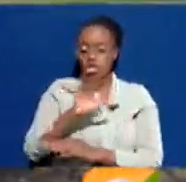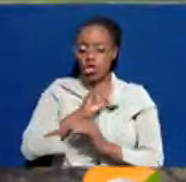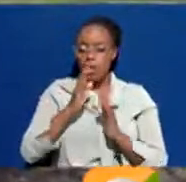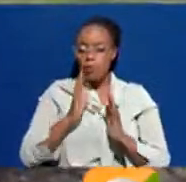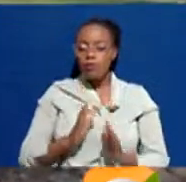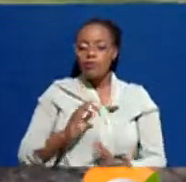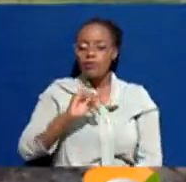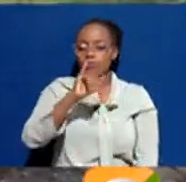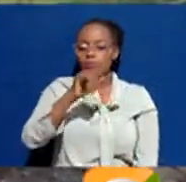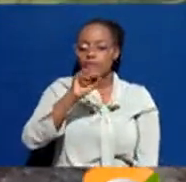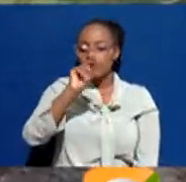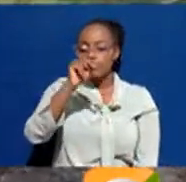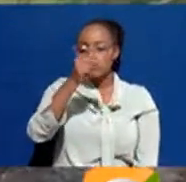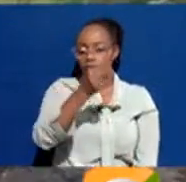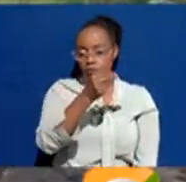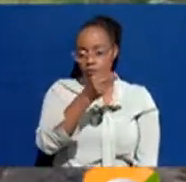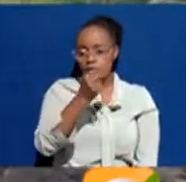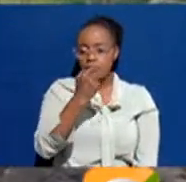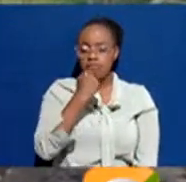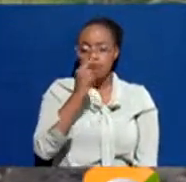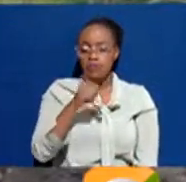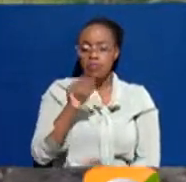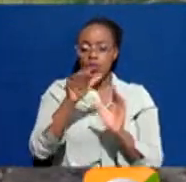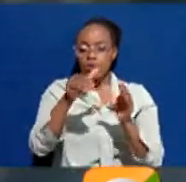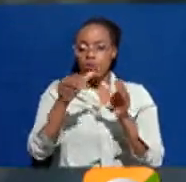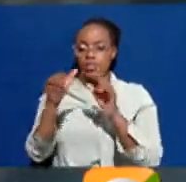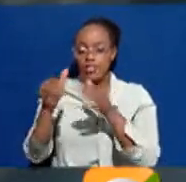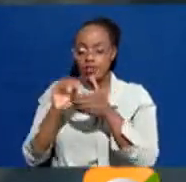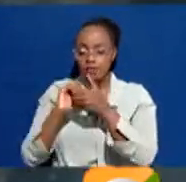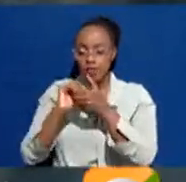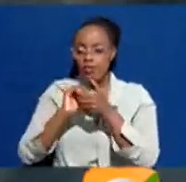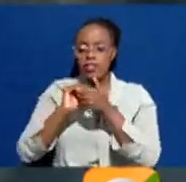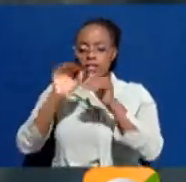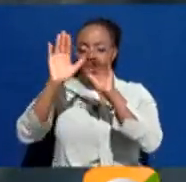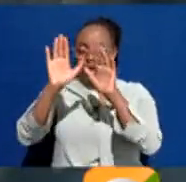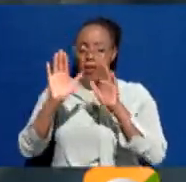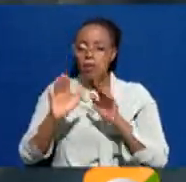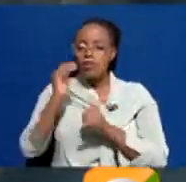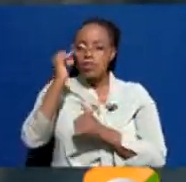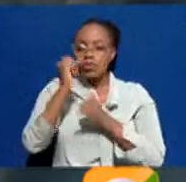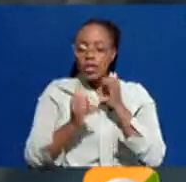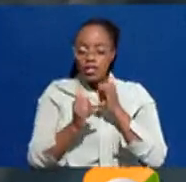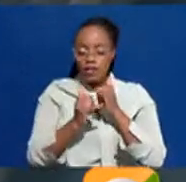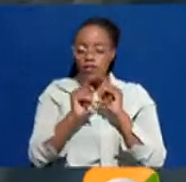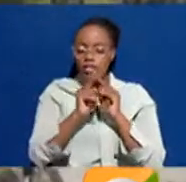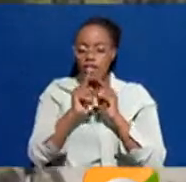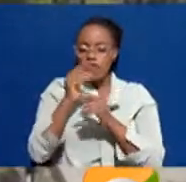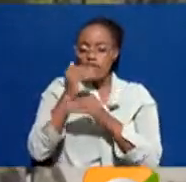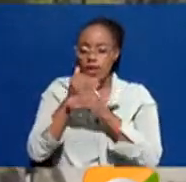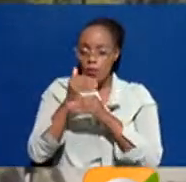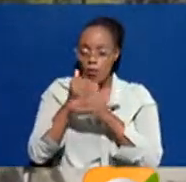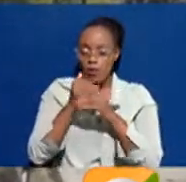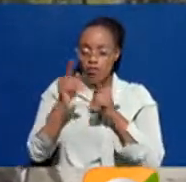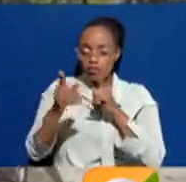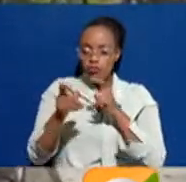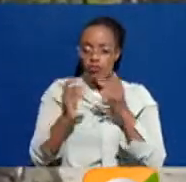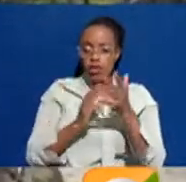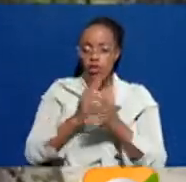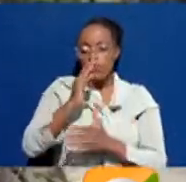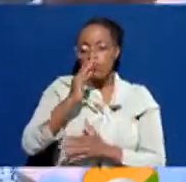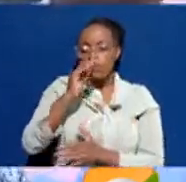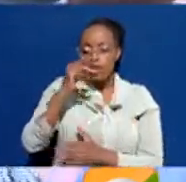John Otieno said community engagement is key to ending cross-border attacks by